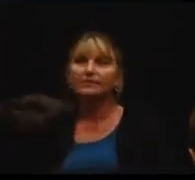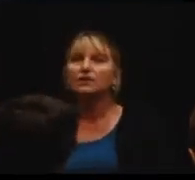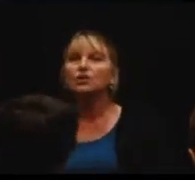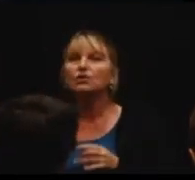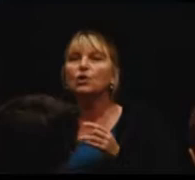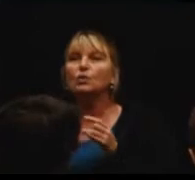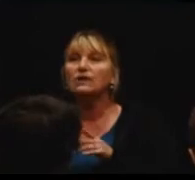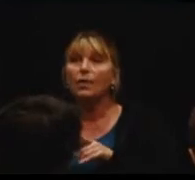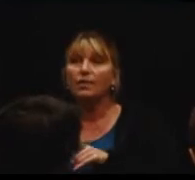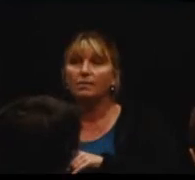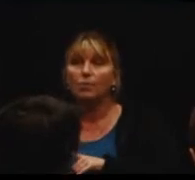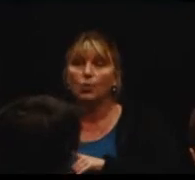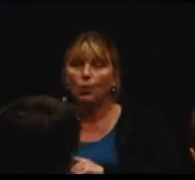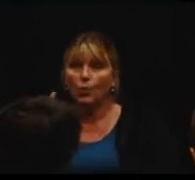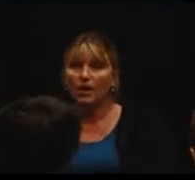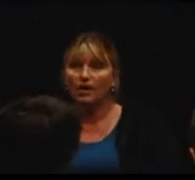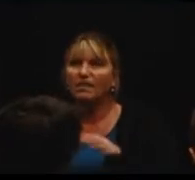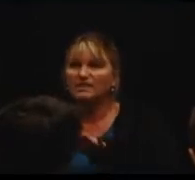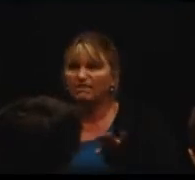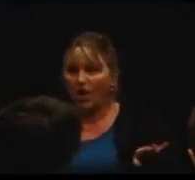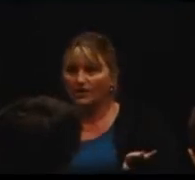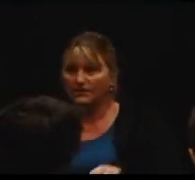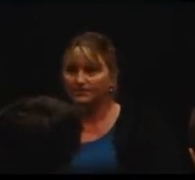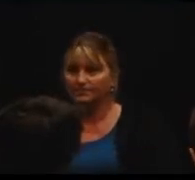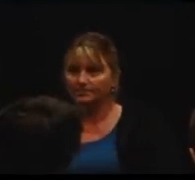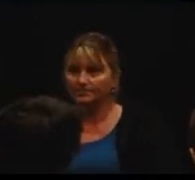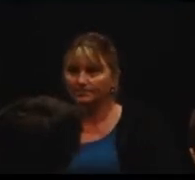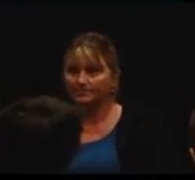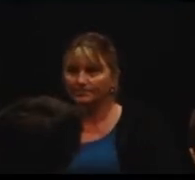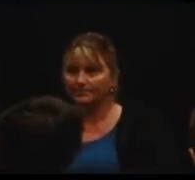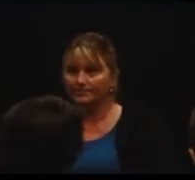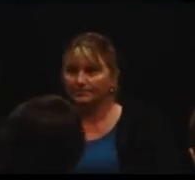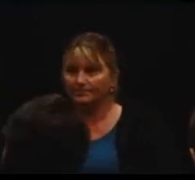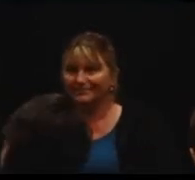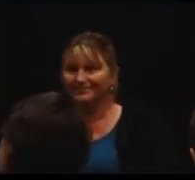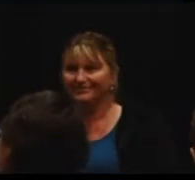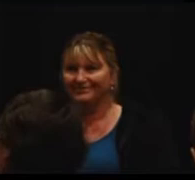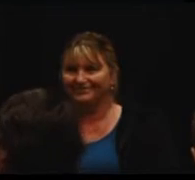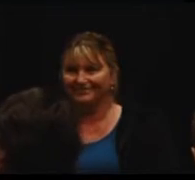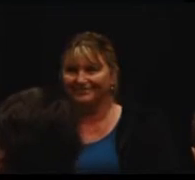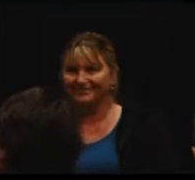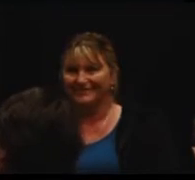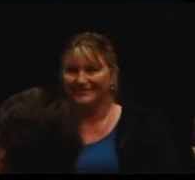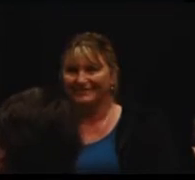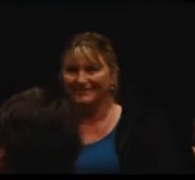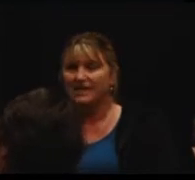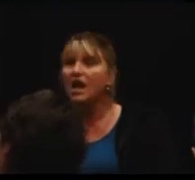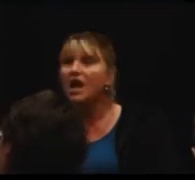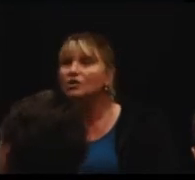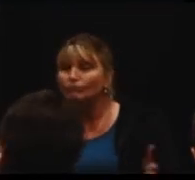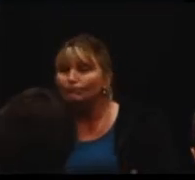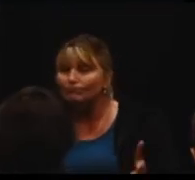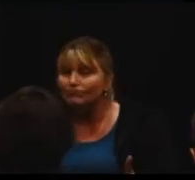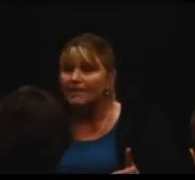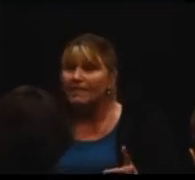the most important one, which is the divide between and how do we not just get the whole economy more prosperous, but how do we